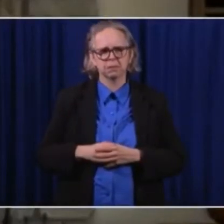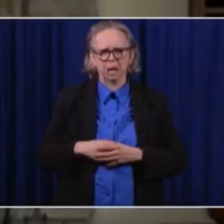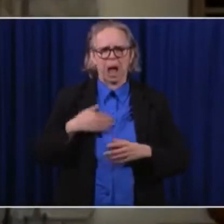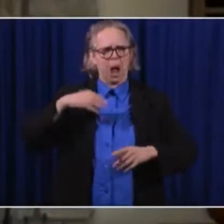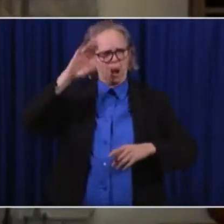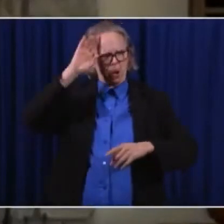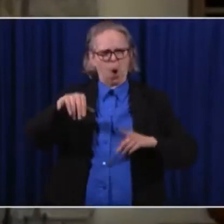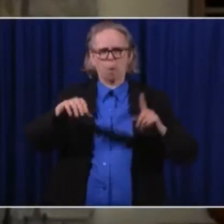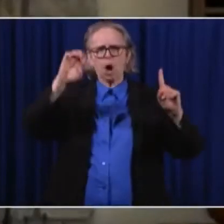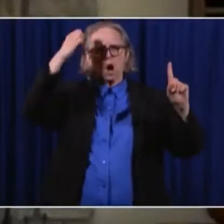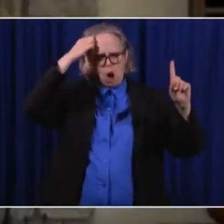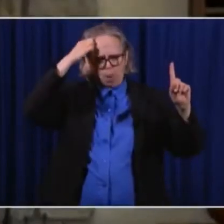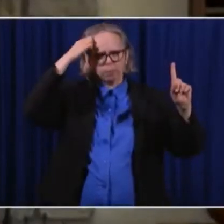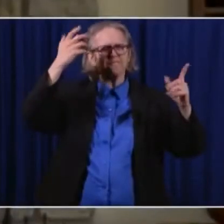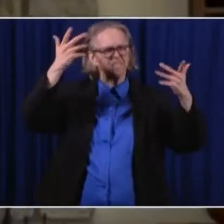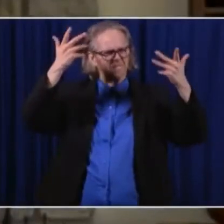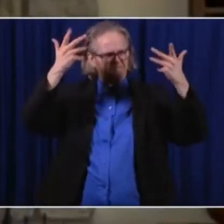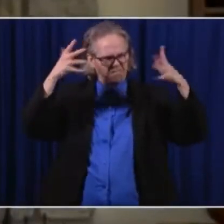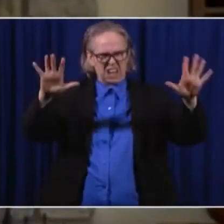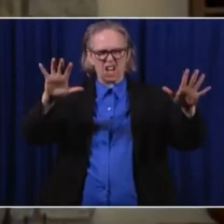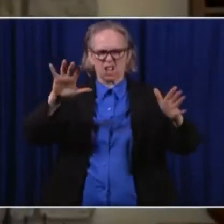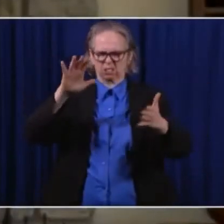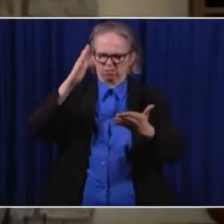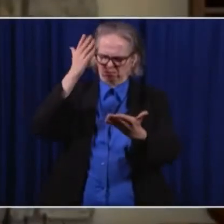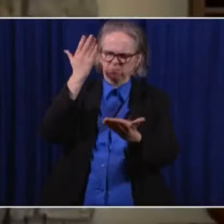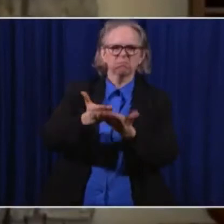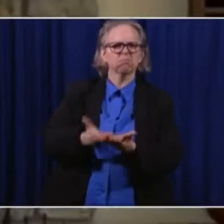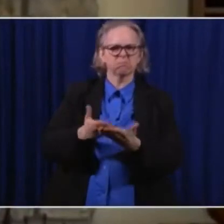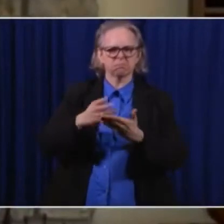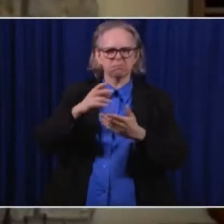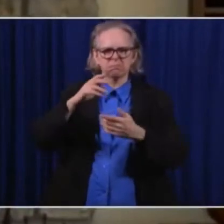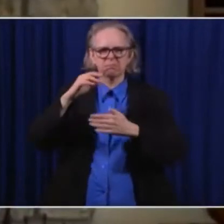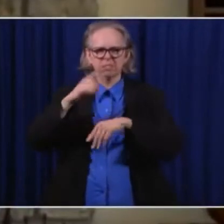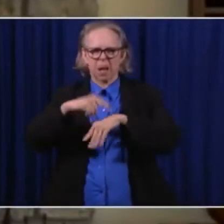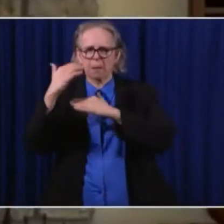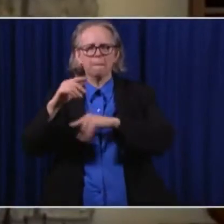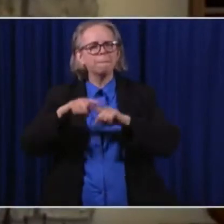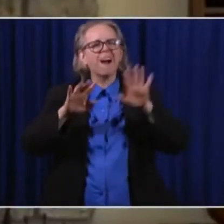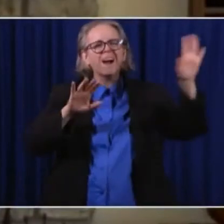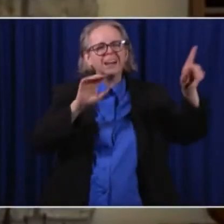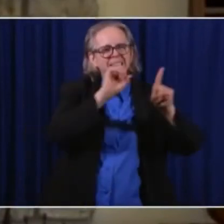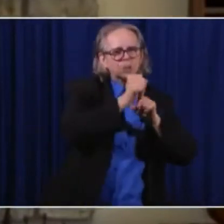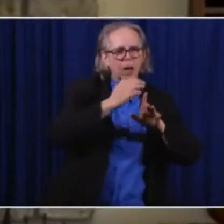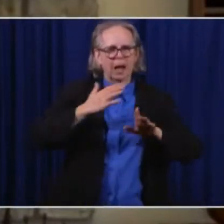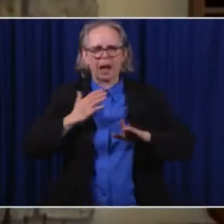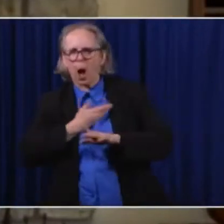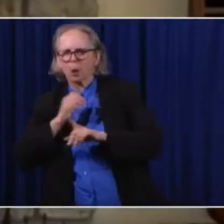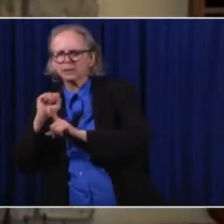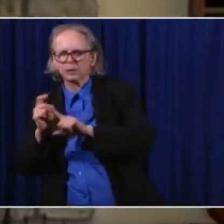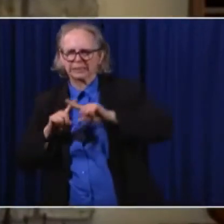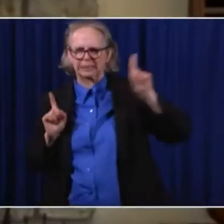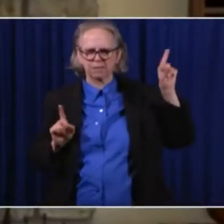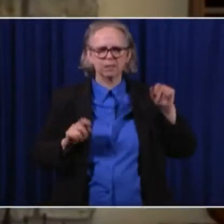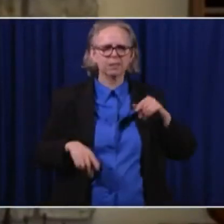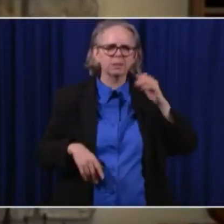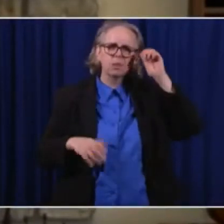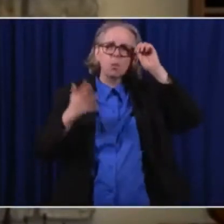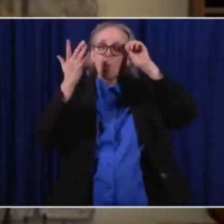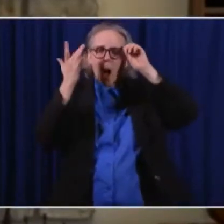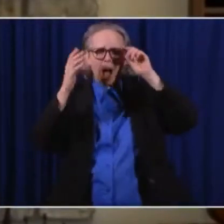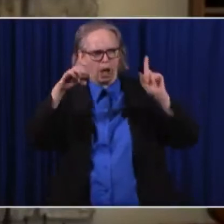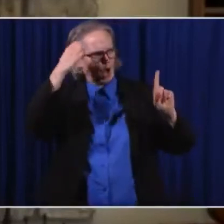Europe. The situation in Europe is different because in Europe, what they've been able to do when